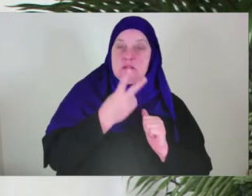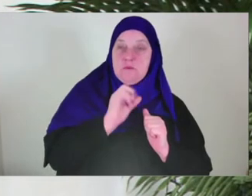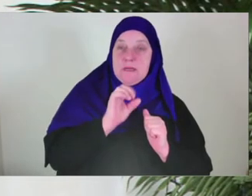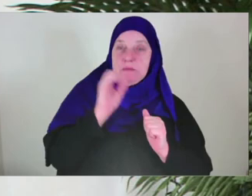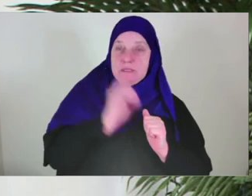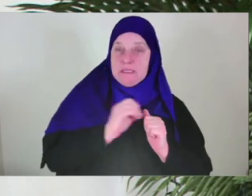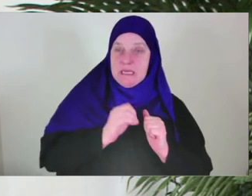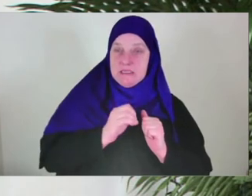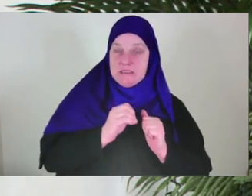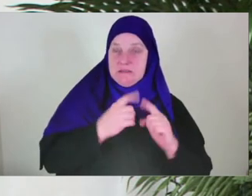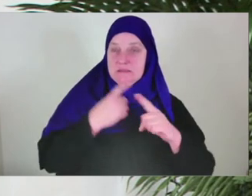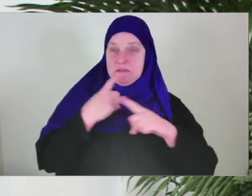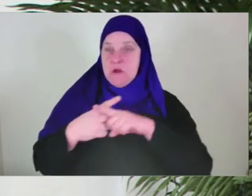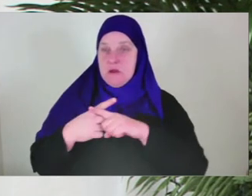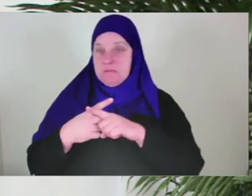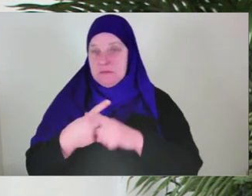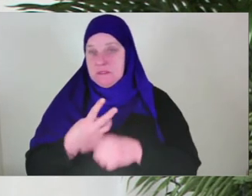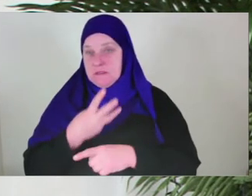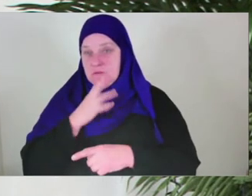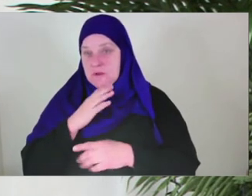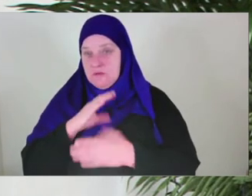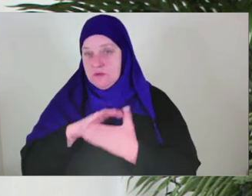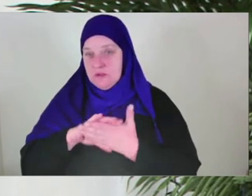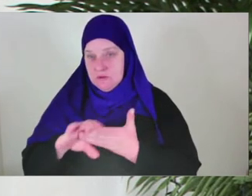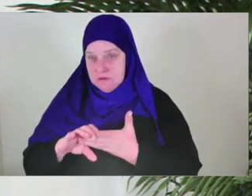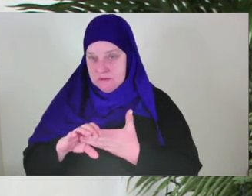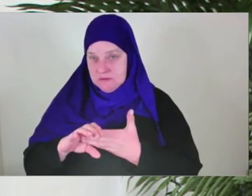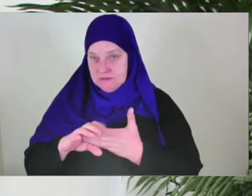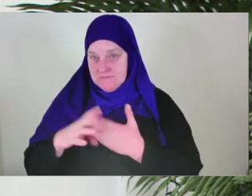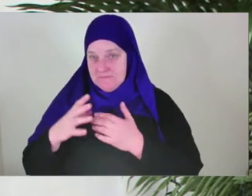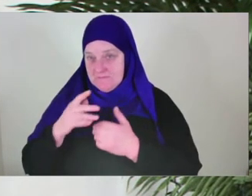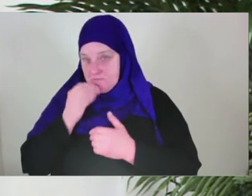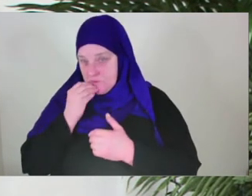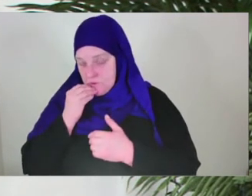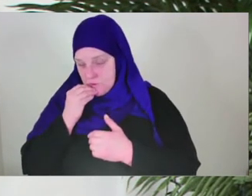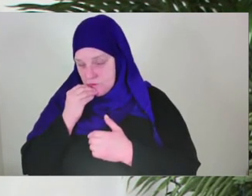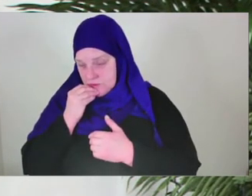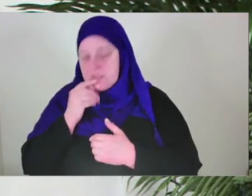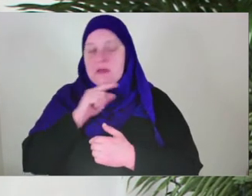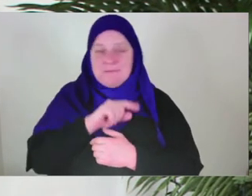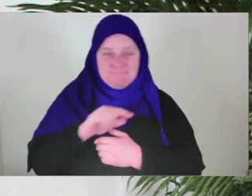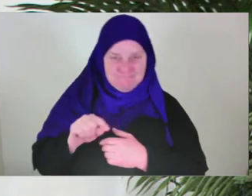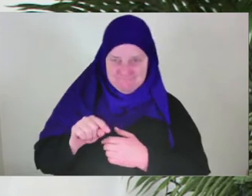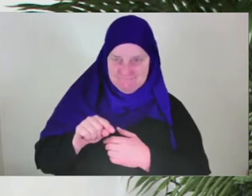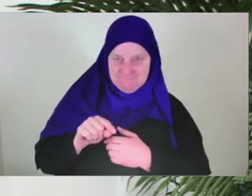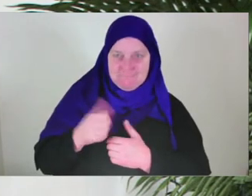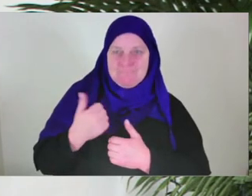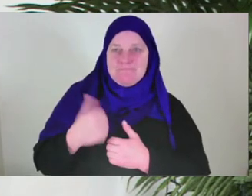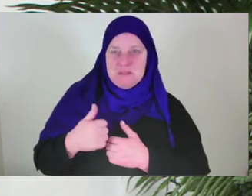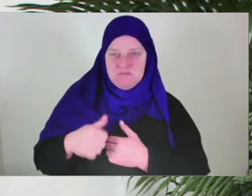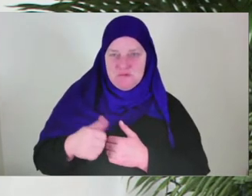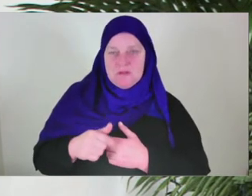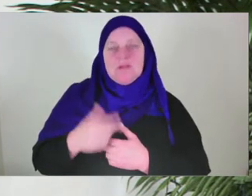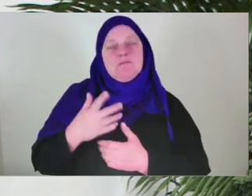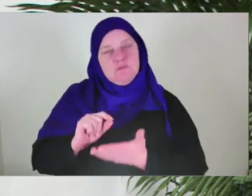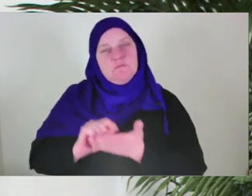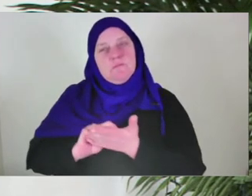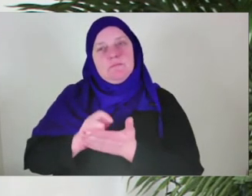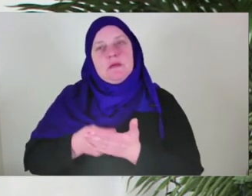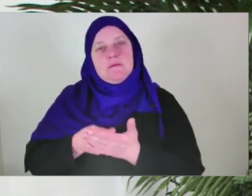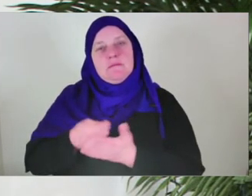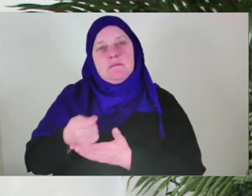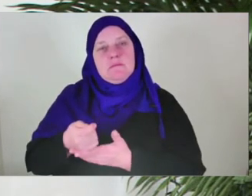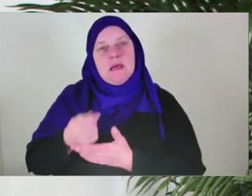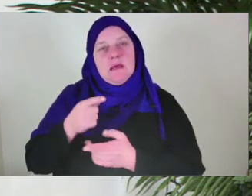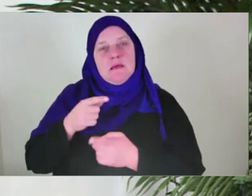you. Just to clarify further what you've said, or let me ask you a couple of questions on that.